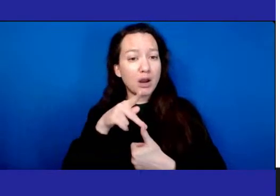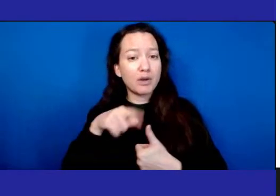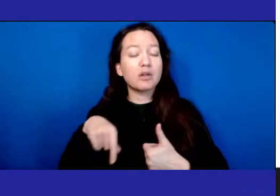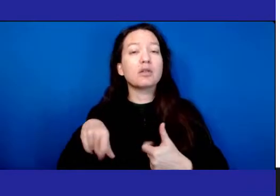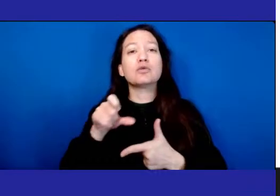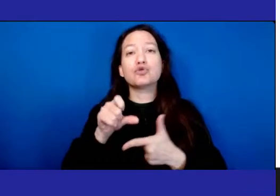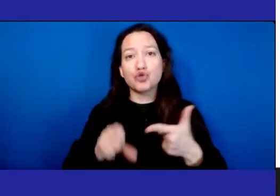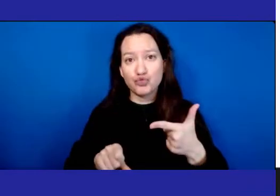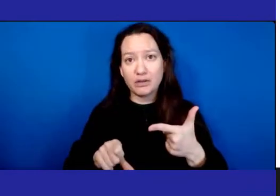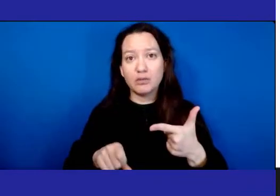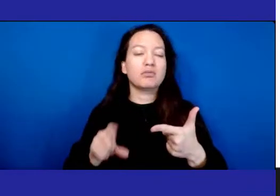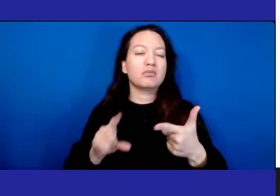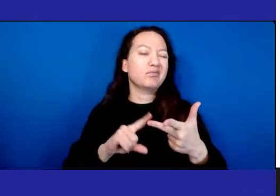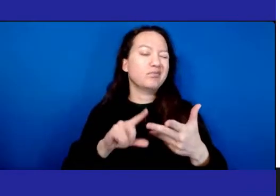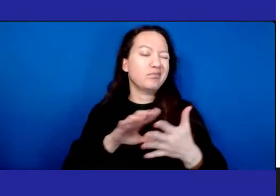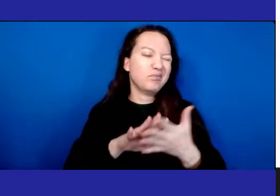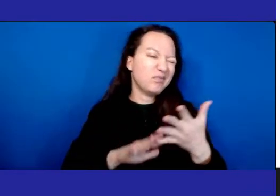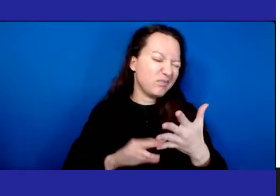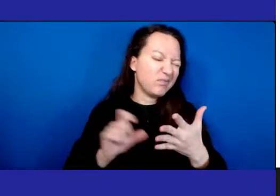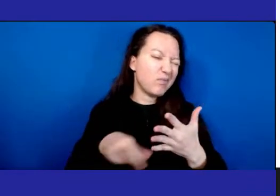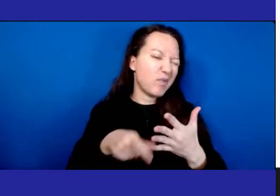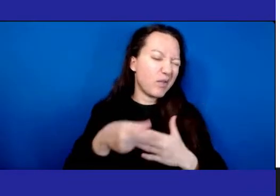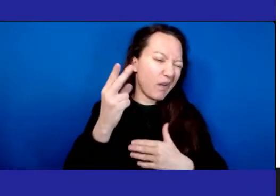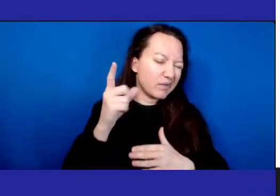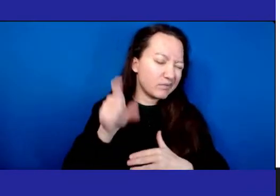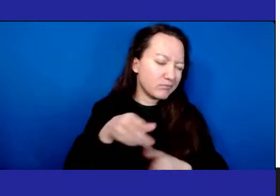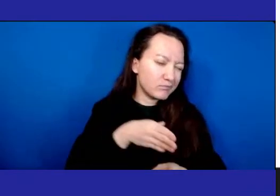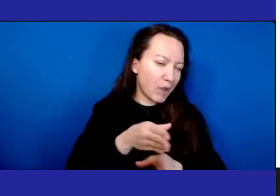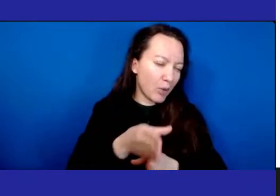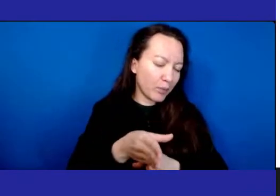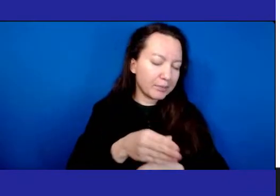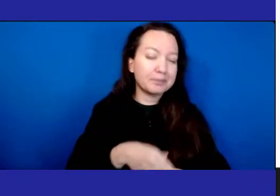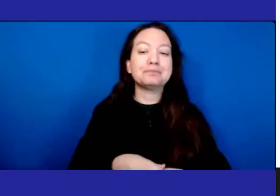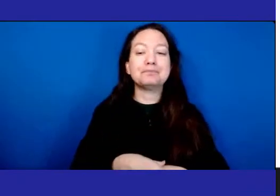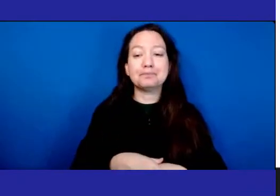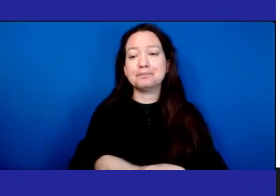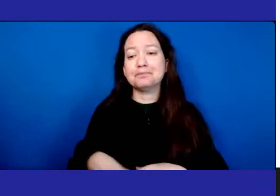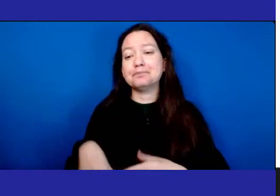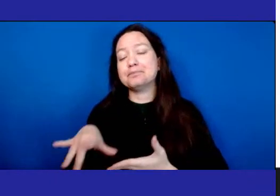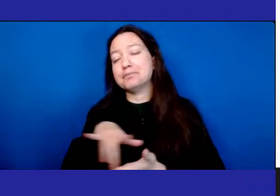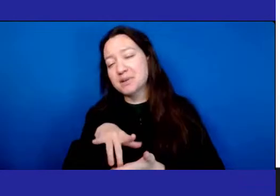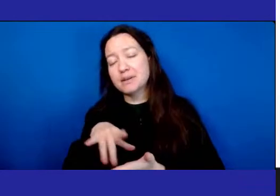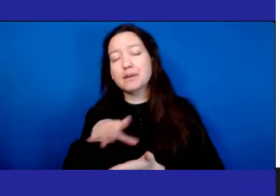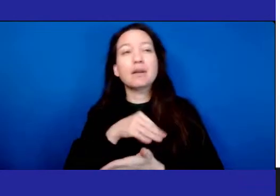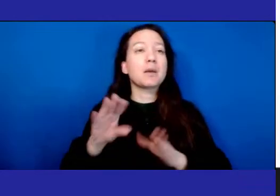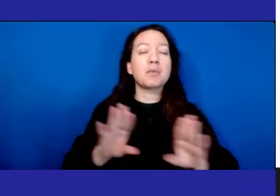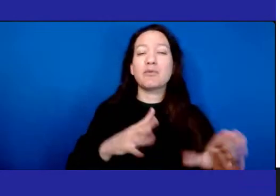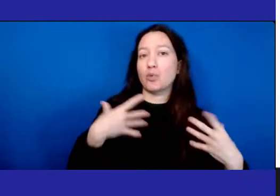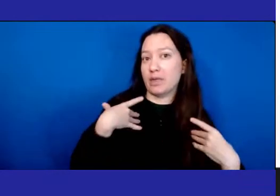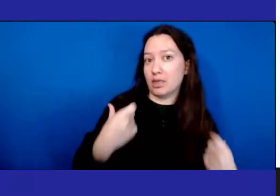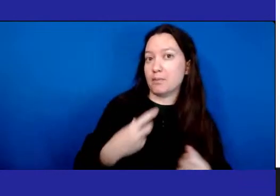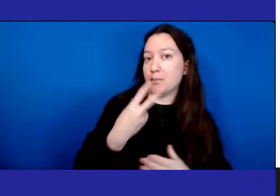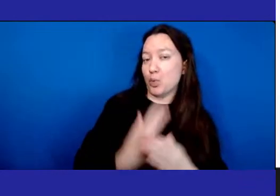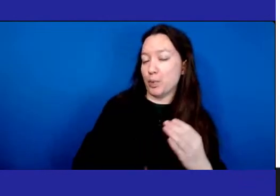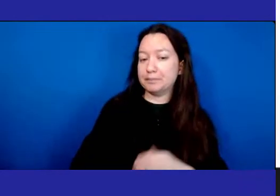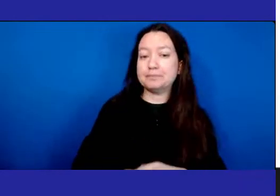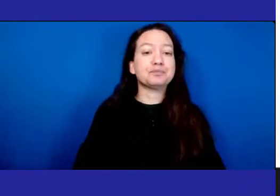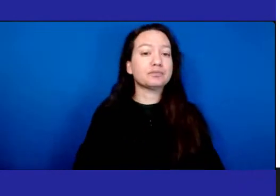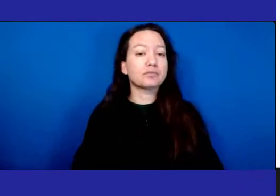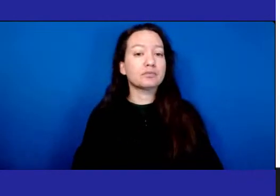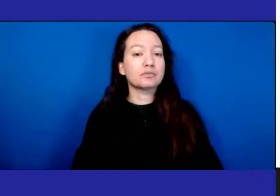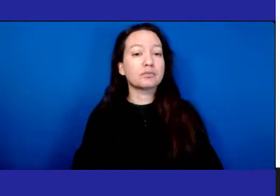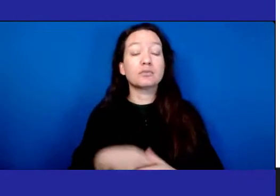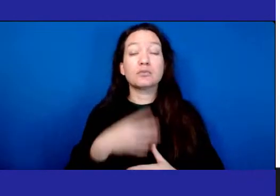and other higher need specialties in medicine and behavioral health. Over that